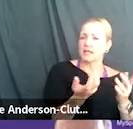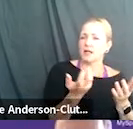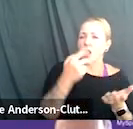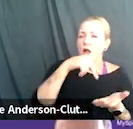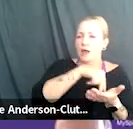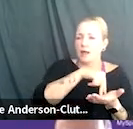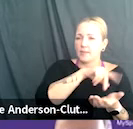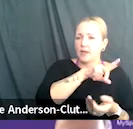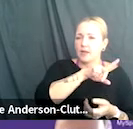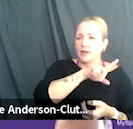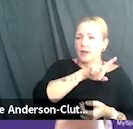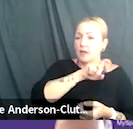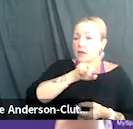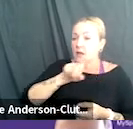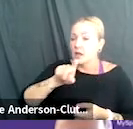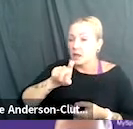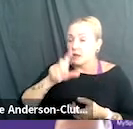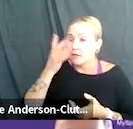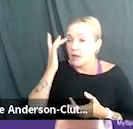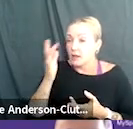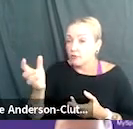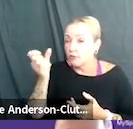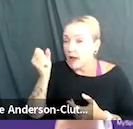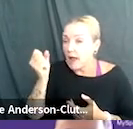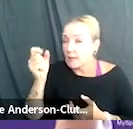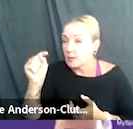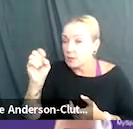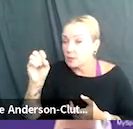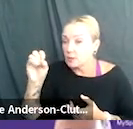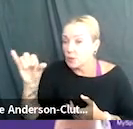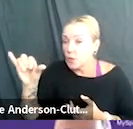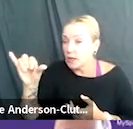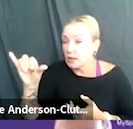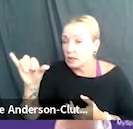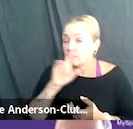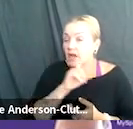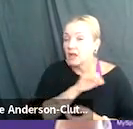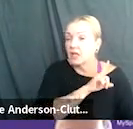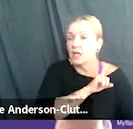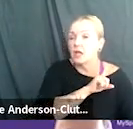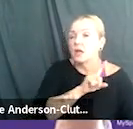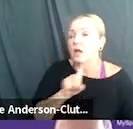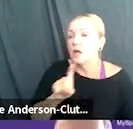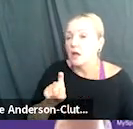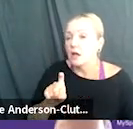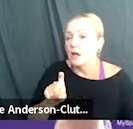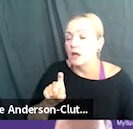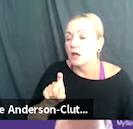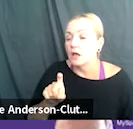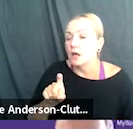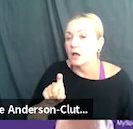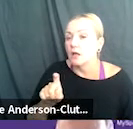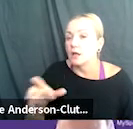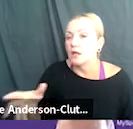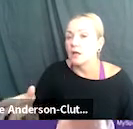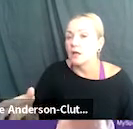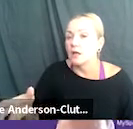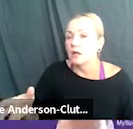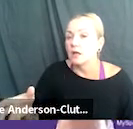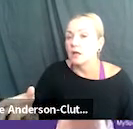and then she said, "It's okay, go ahead." And then he took another couple of steps. And so she had to do this a few times before he was able to get a toy out of the toy